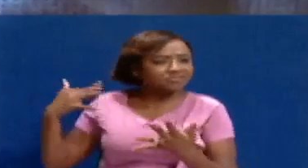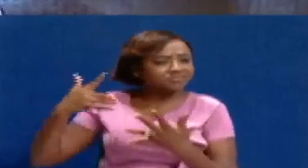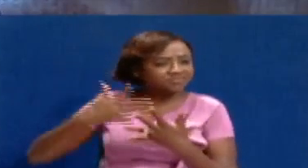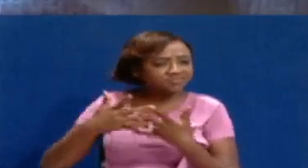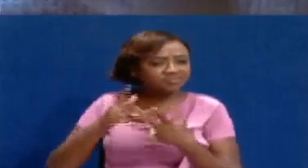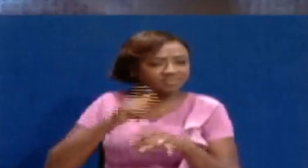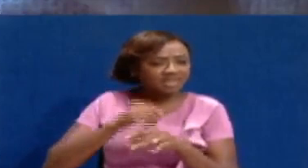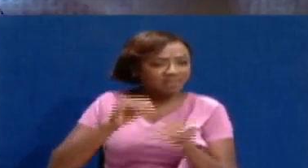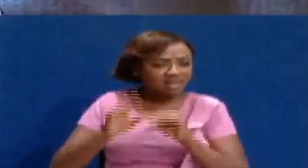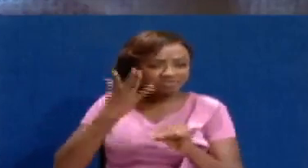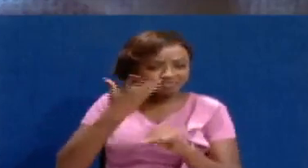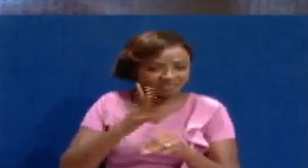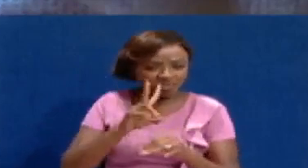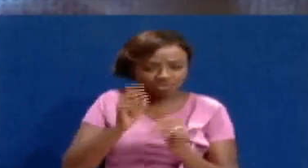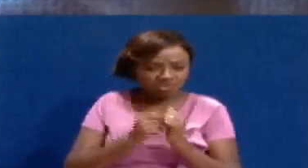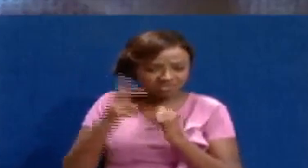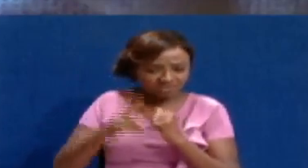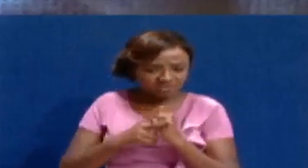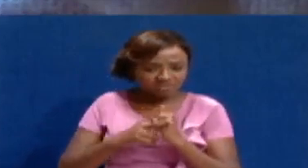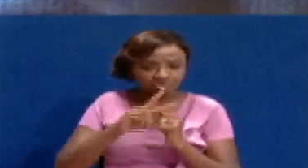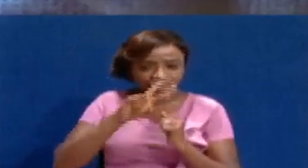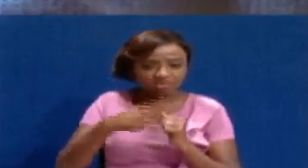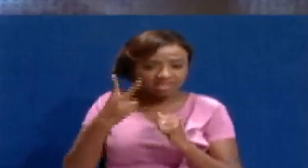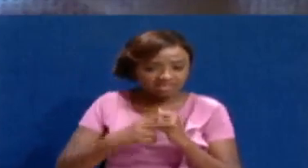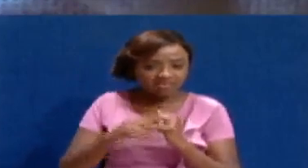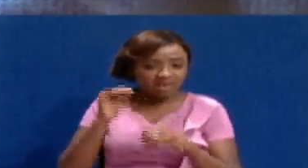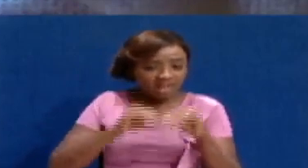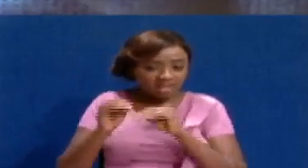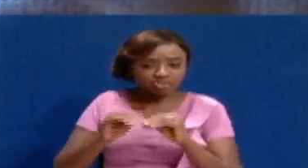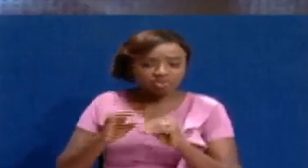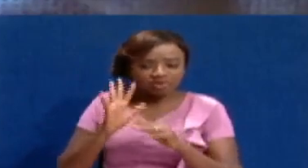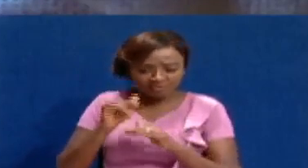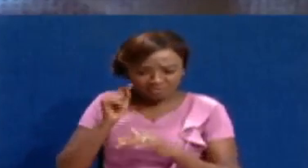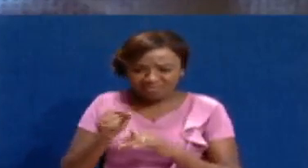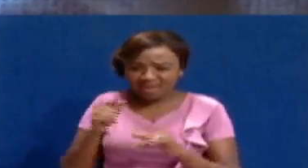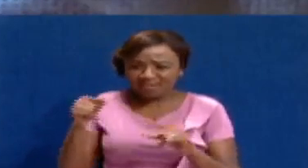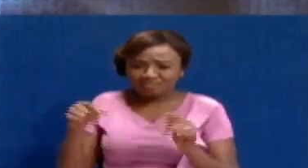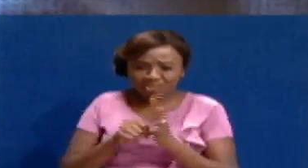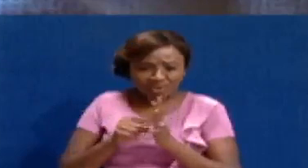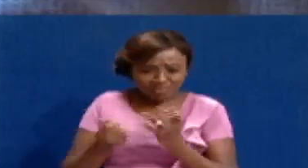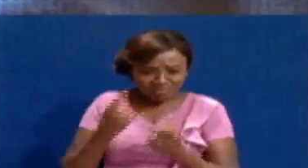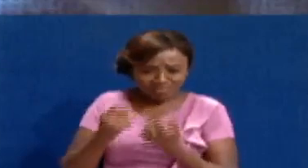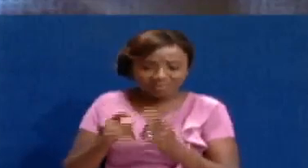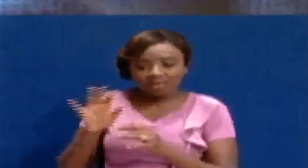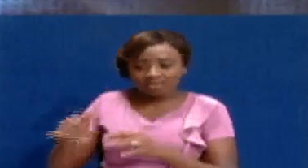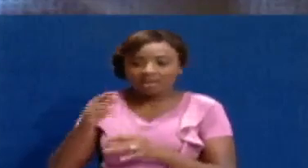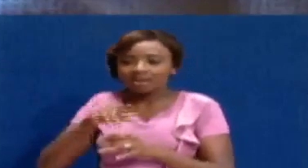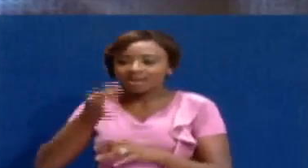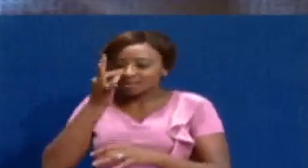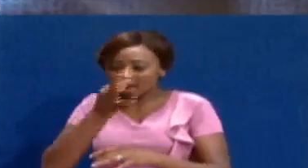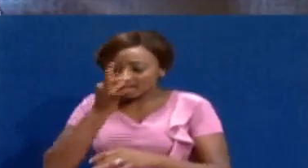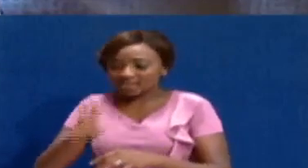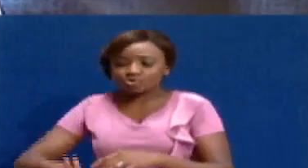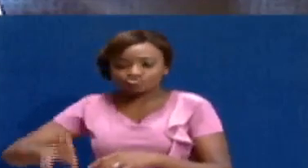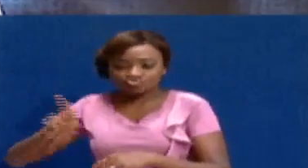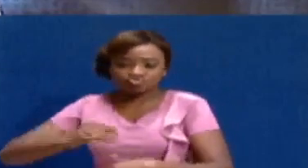wake of the disputed 2007 presidential election. In March 2018, President